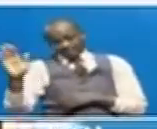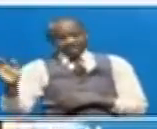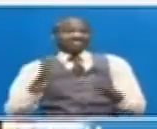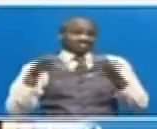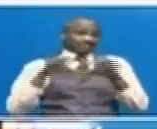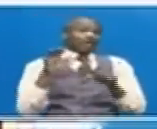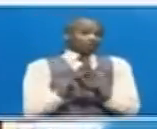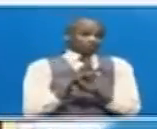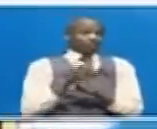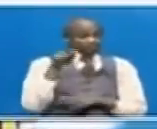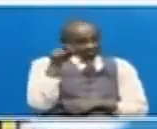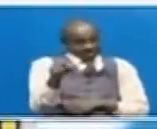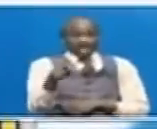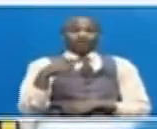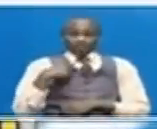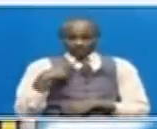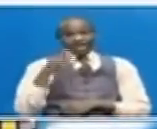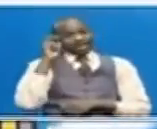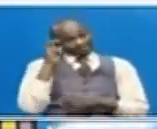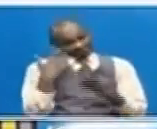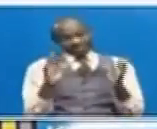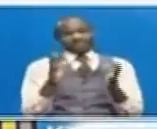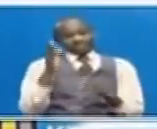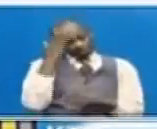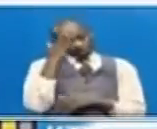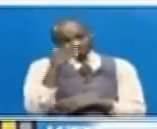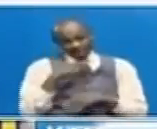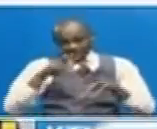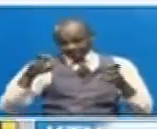So that's a need that we've already identified as we did our study. Yeah.